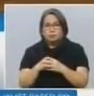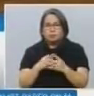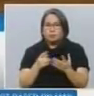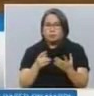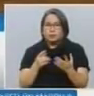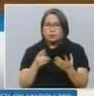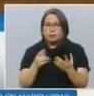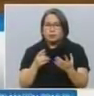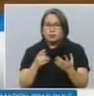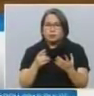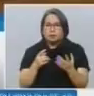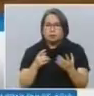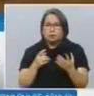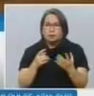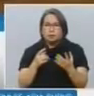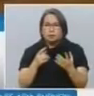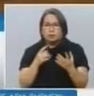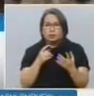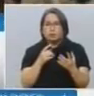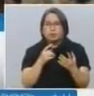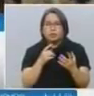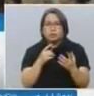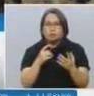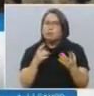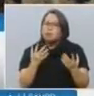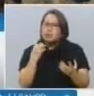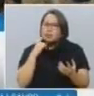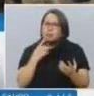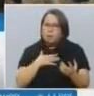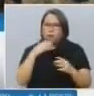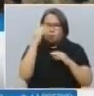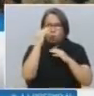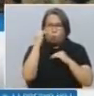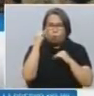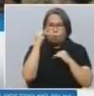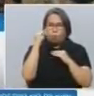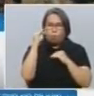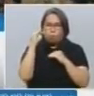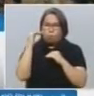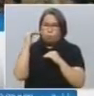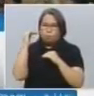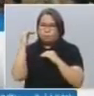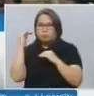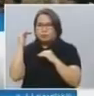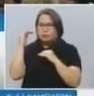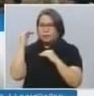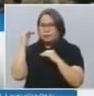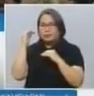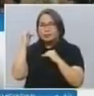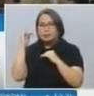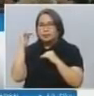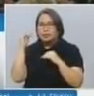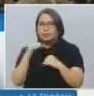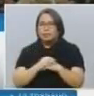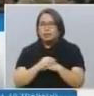toil of their hands that we put food on the table. It is my hope that we finally see this through. I